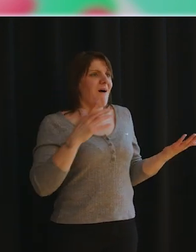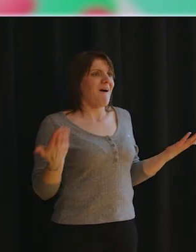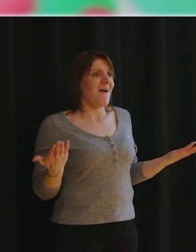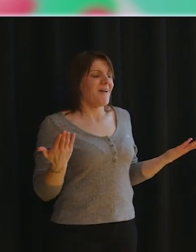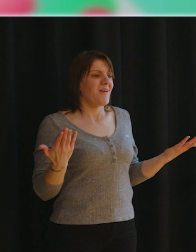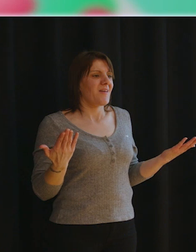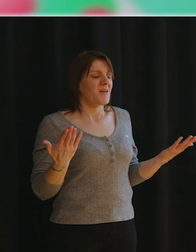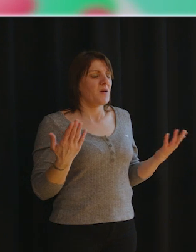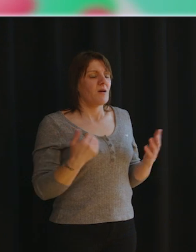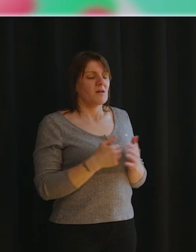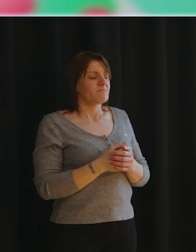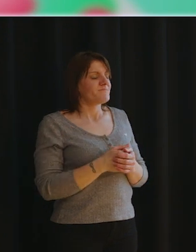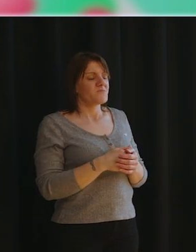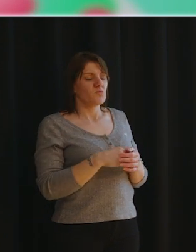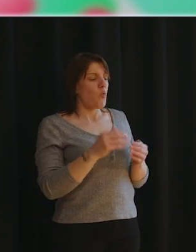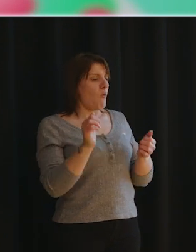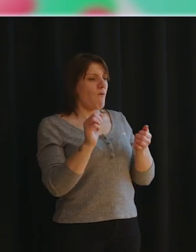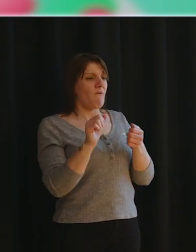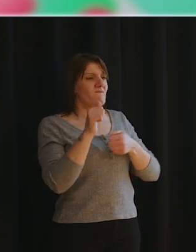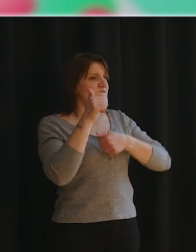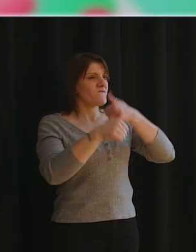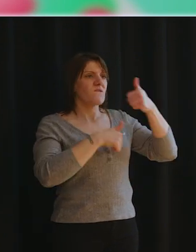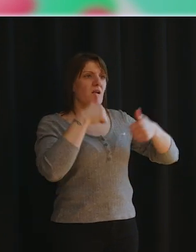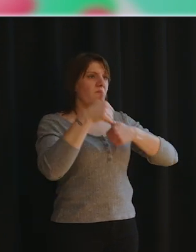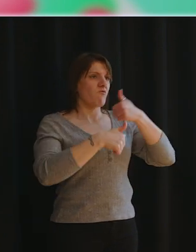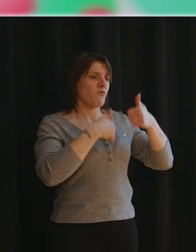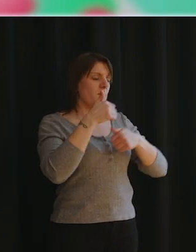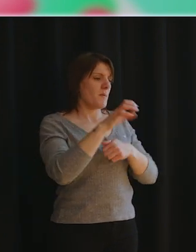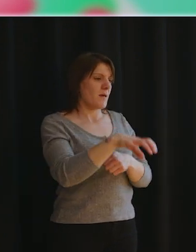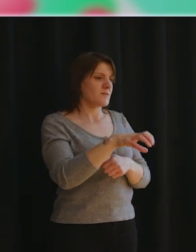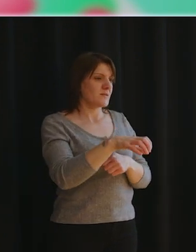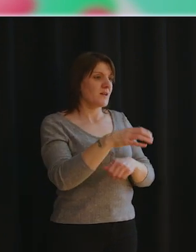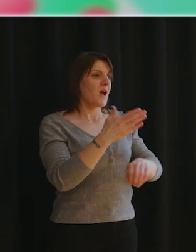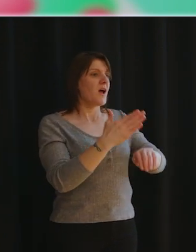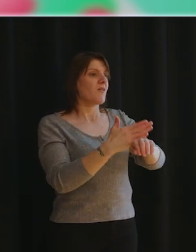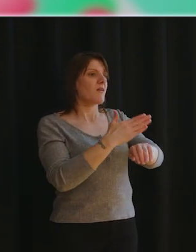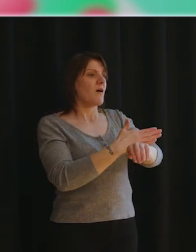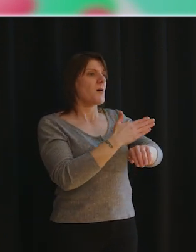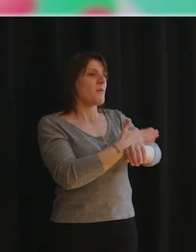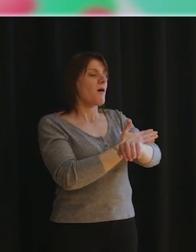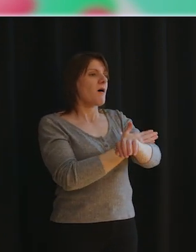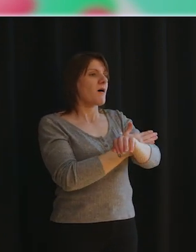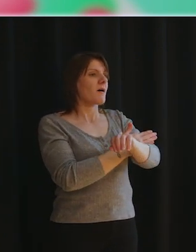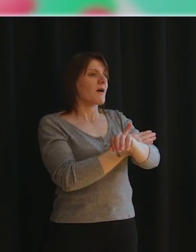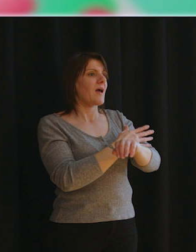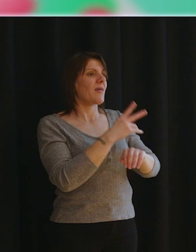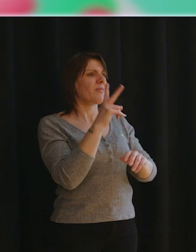One of his least favourite places is the car park at the View.